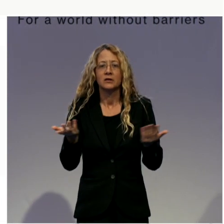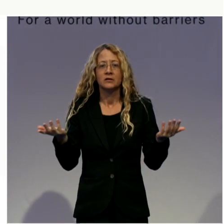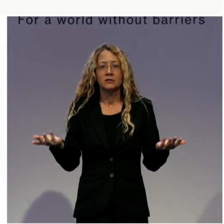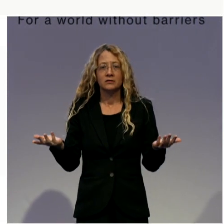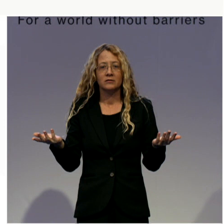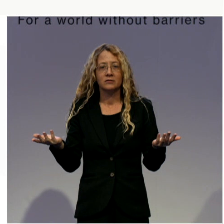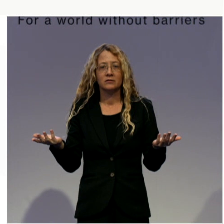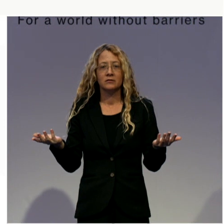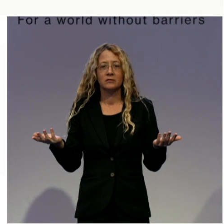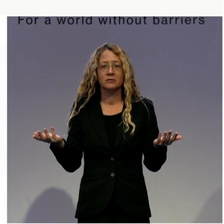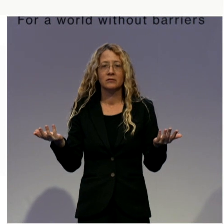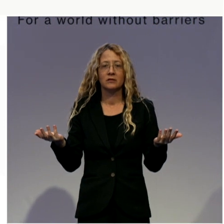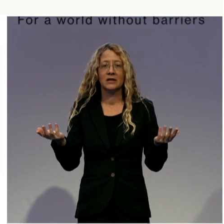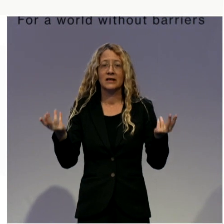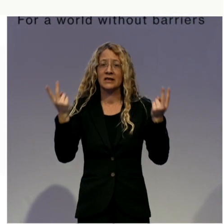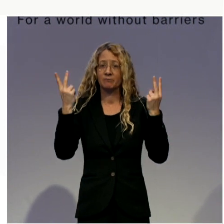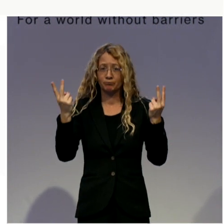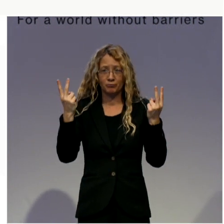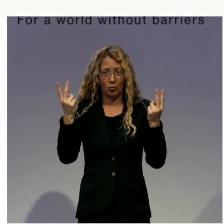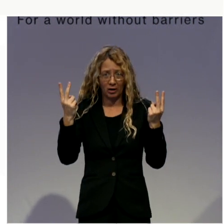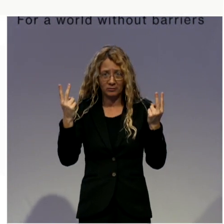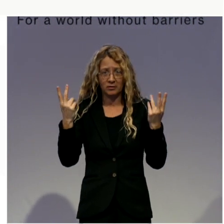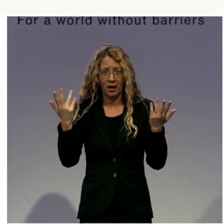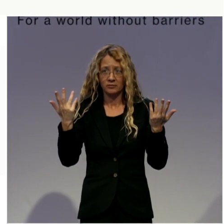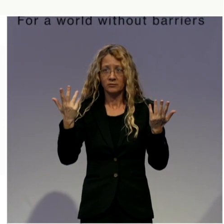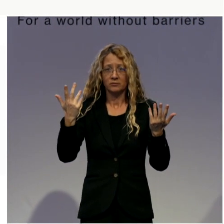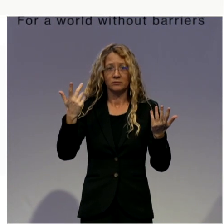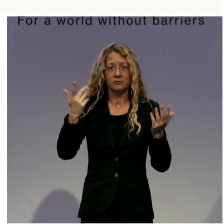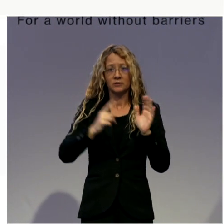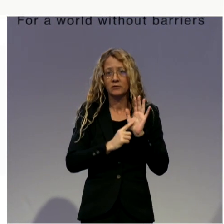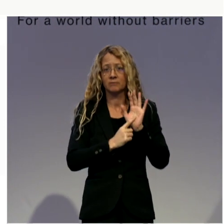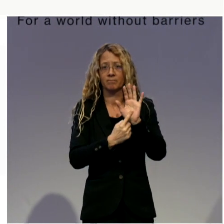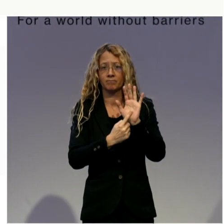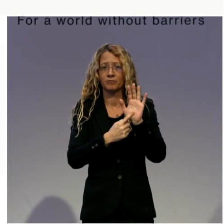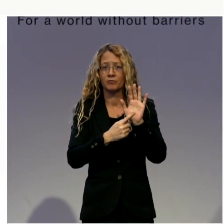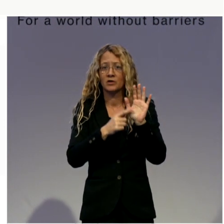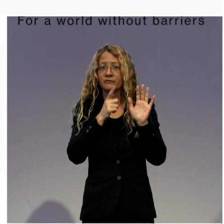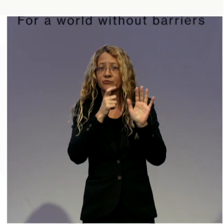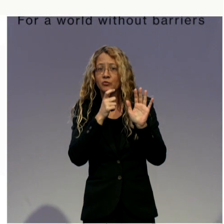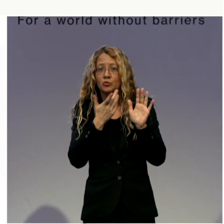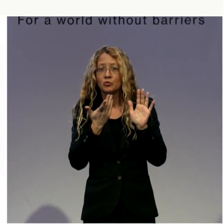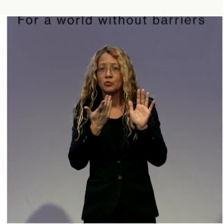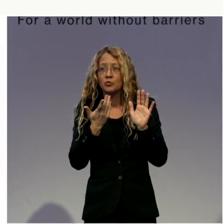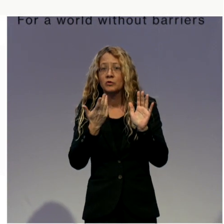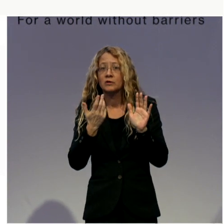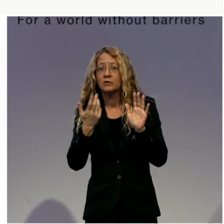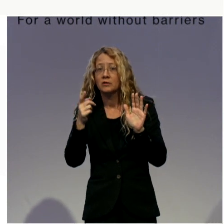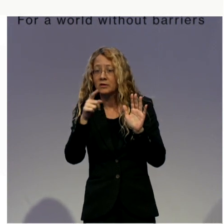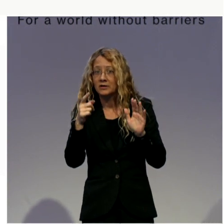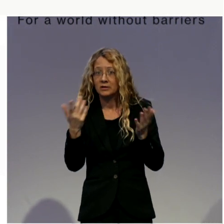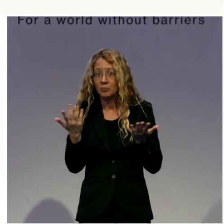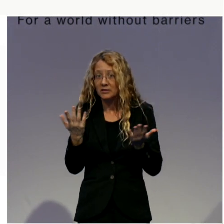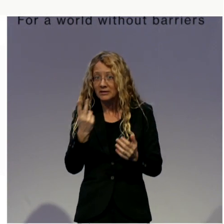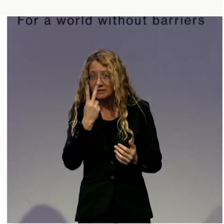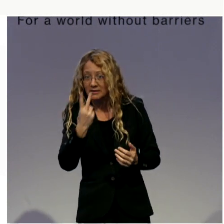see and what we hear affects the way we think and affects the way we behave.